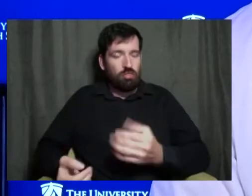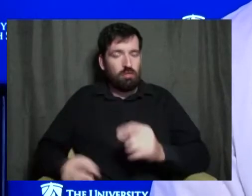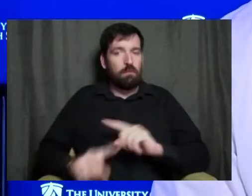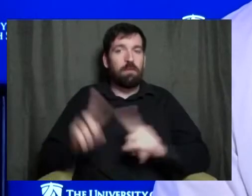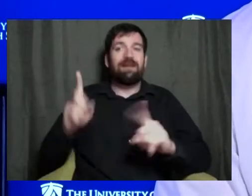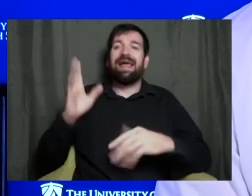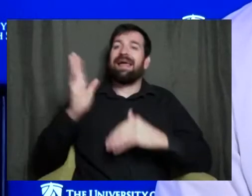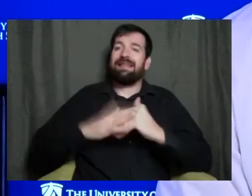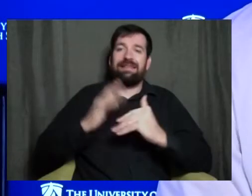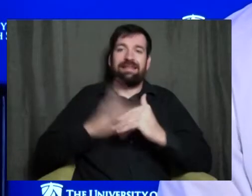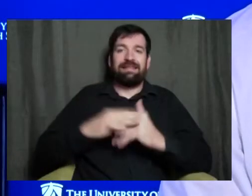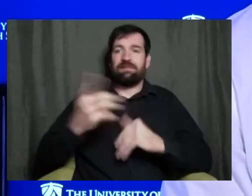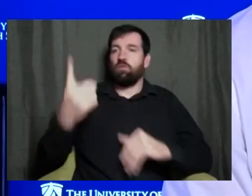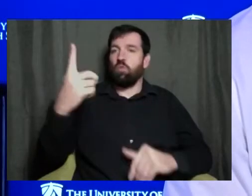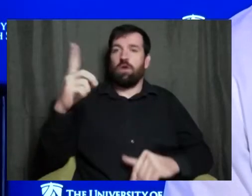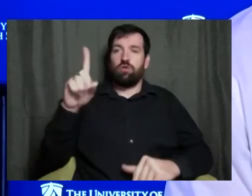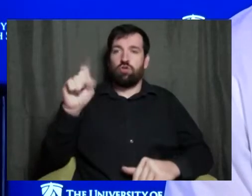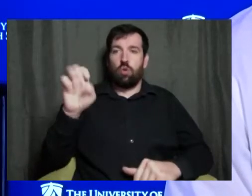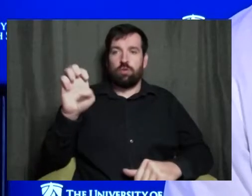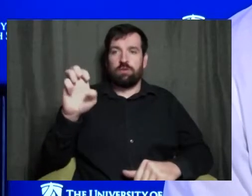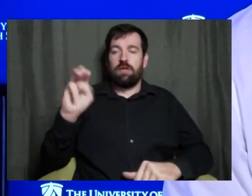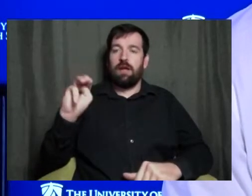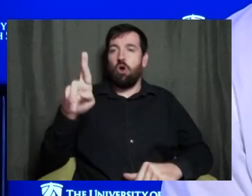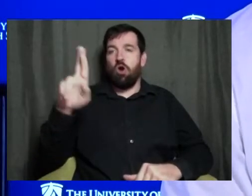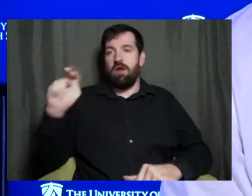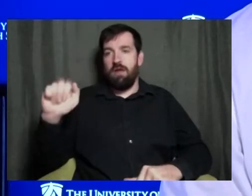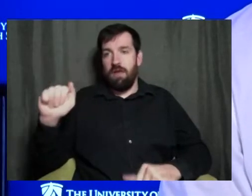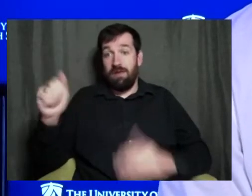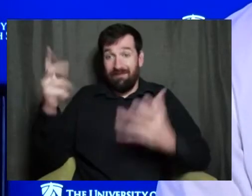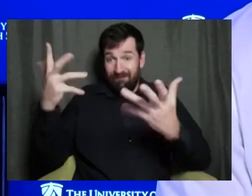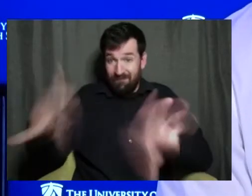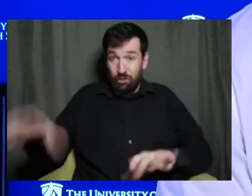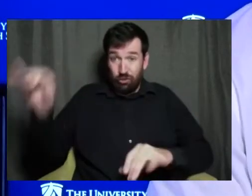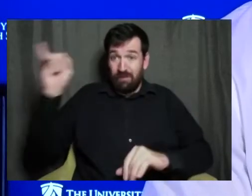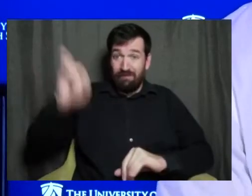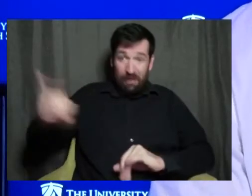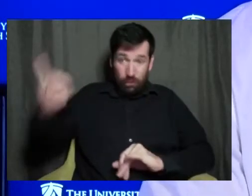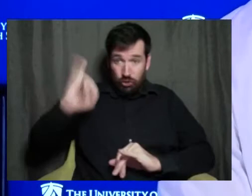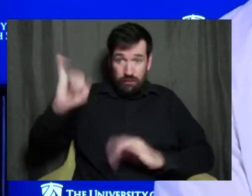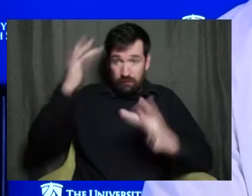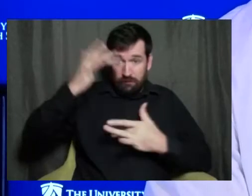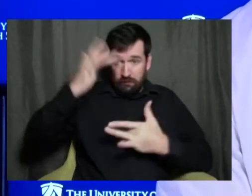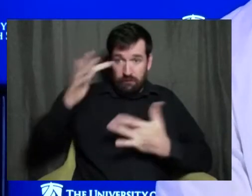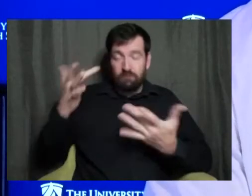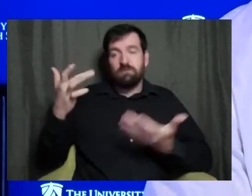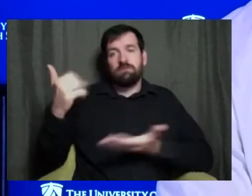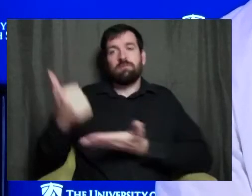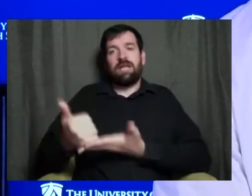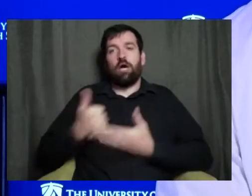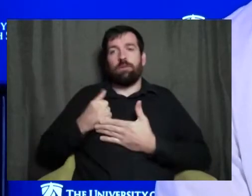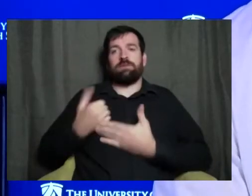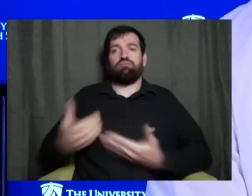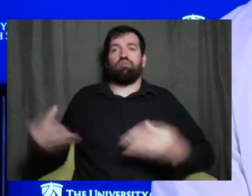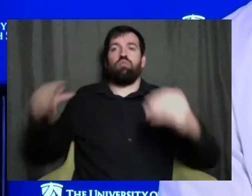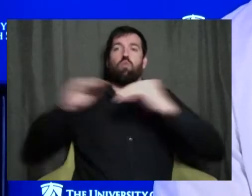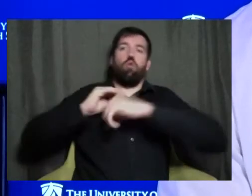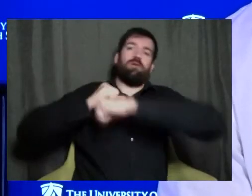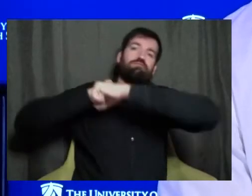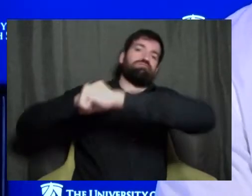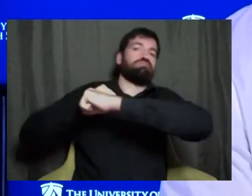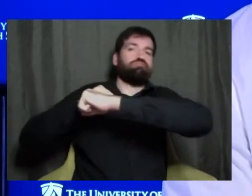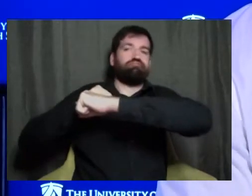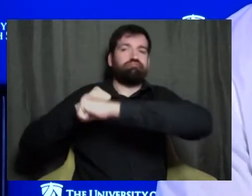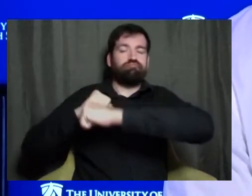dose of an mRNA vaccine after infection, again, helps provide that additional boost to